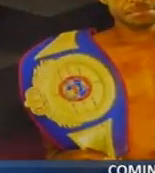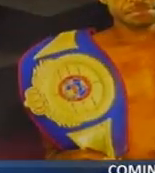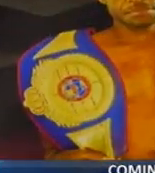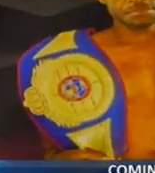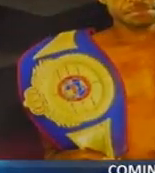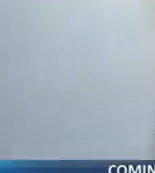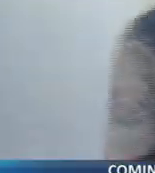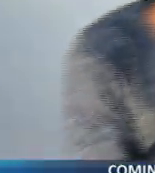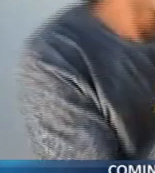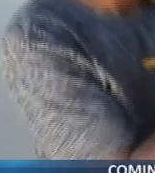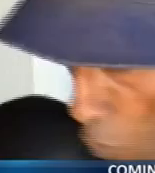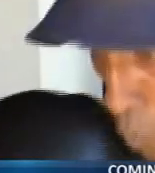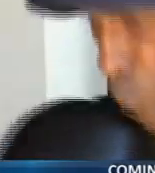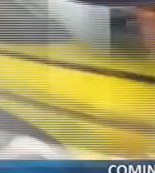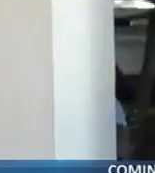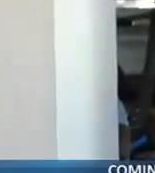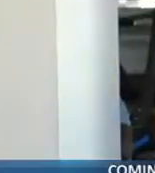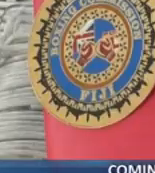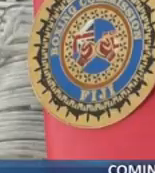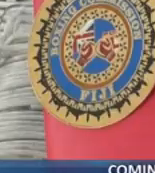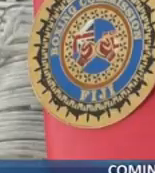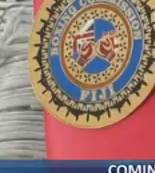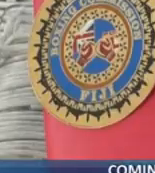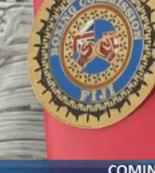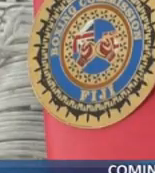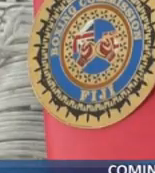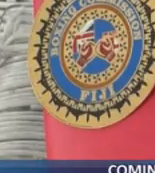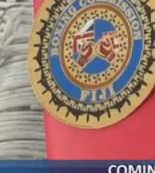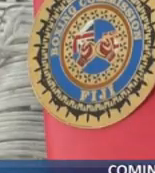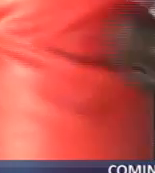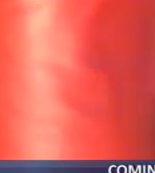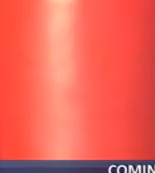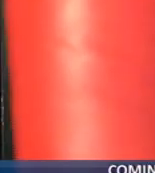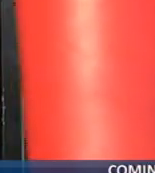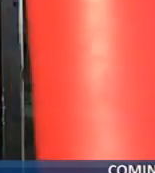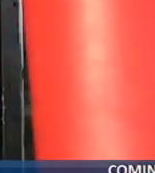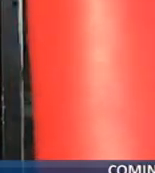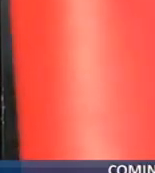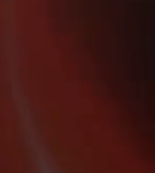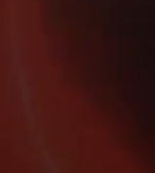and Abe Chand gears up for Cheseravundi bout. This and more coming up.